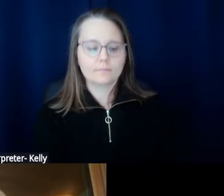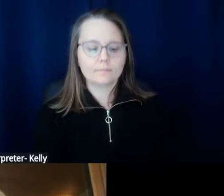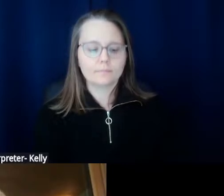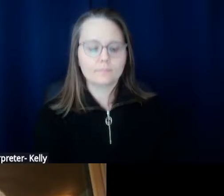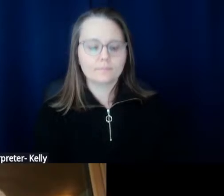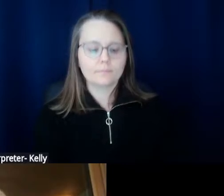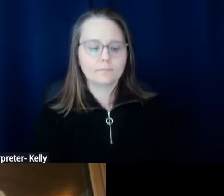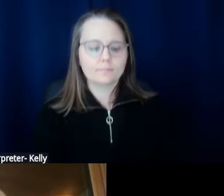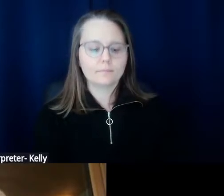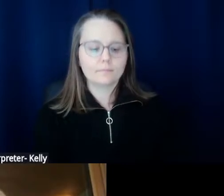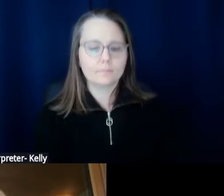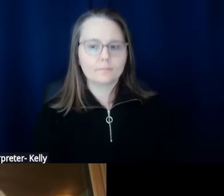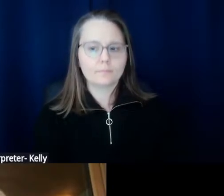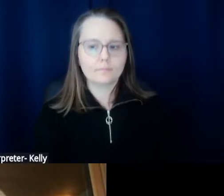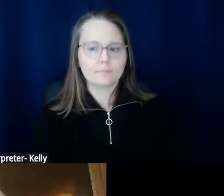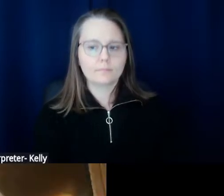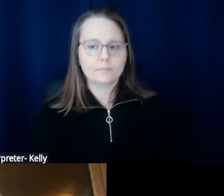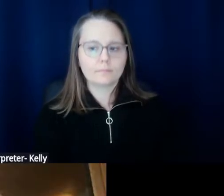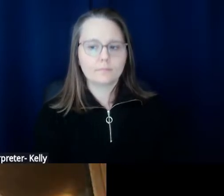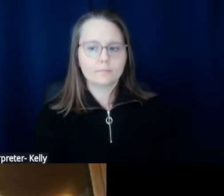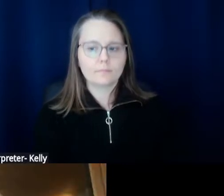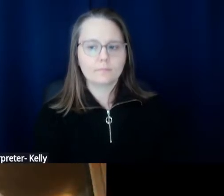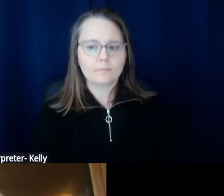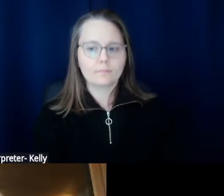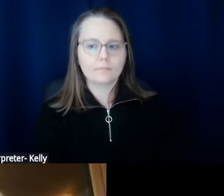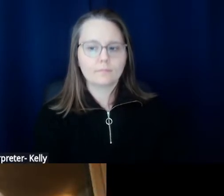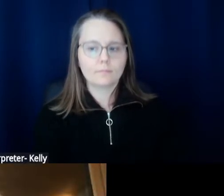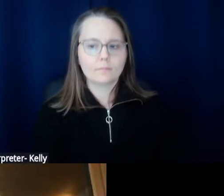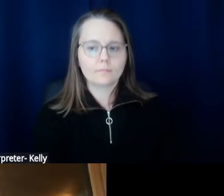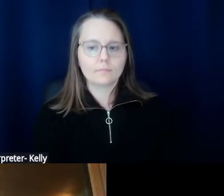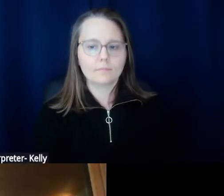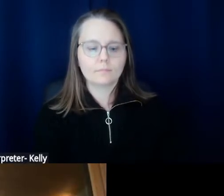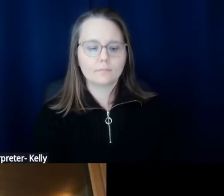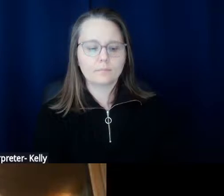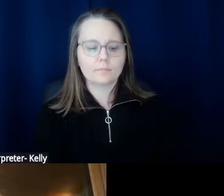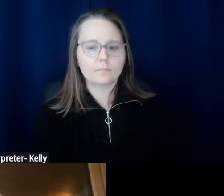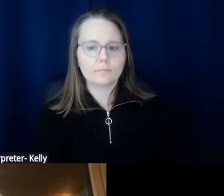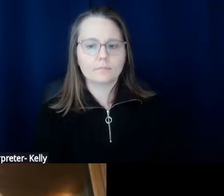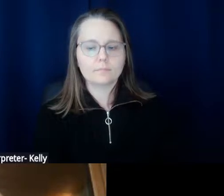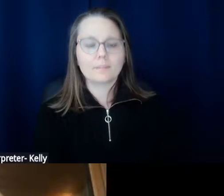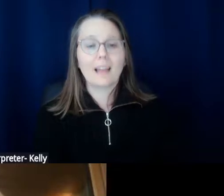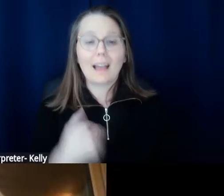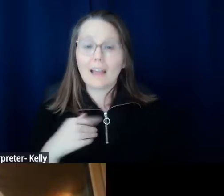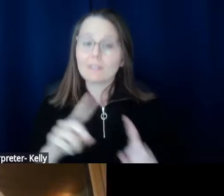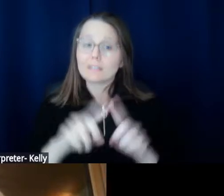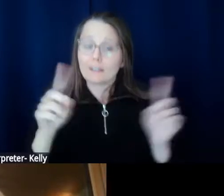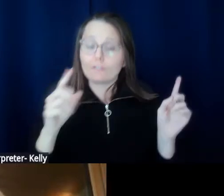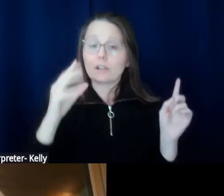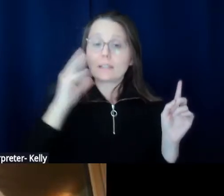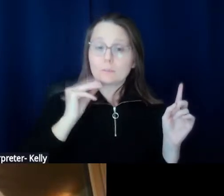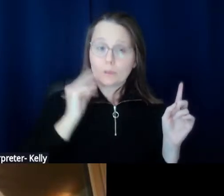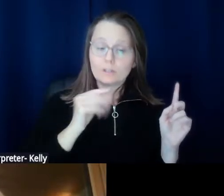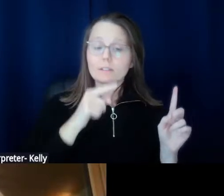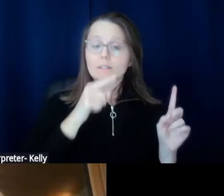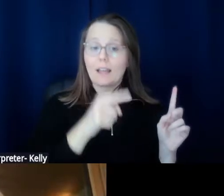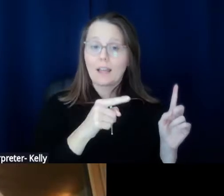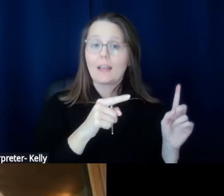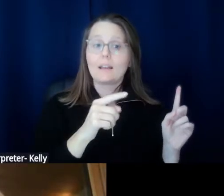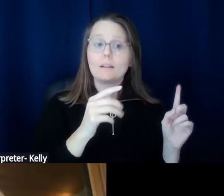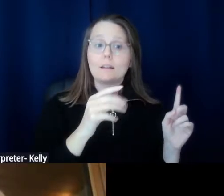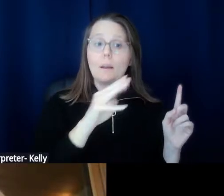Okay. I had a completely different experience at Mass Eye and Ear than I did at Maid Eye Center because that